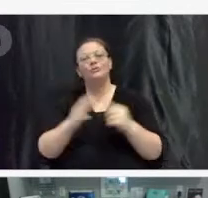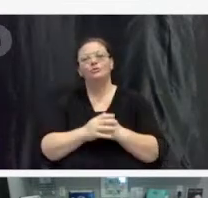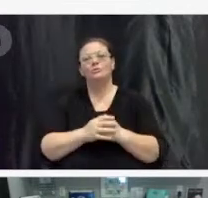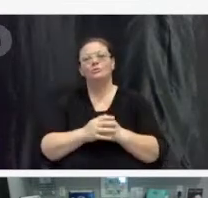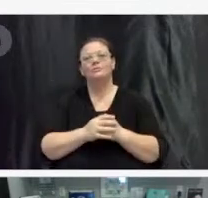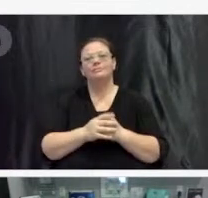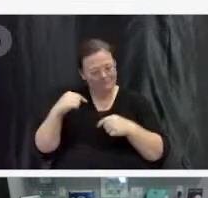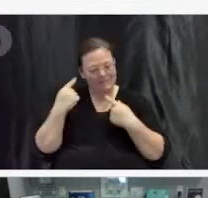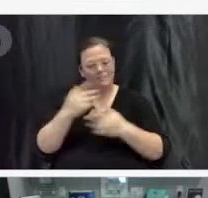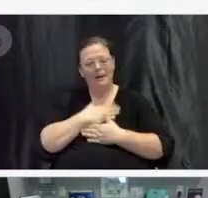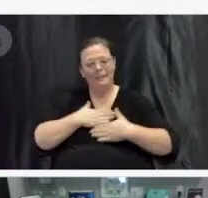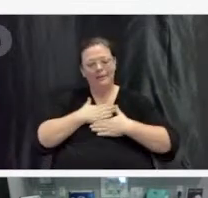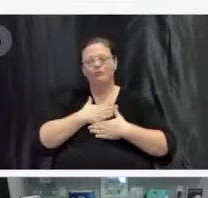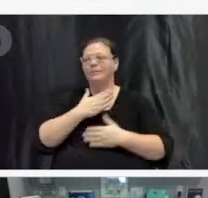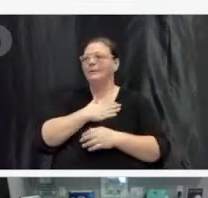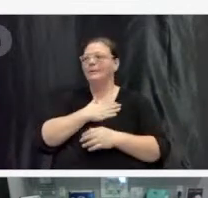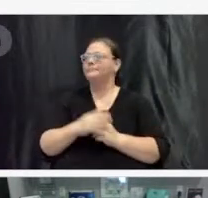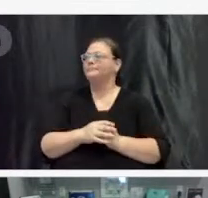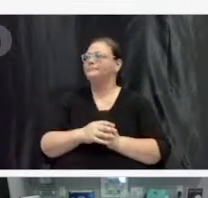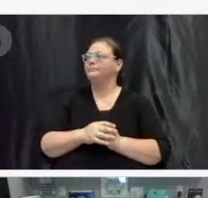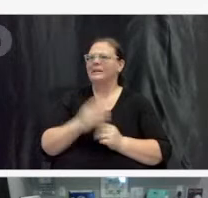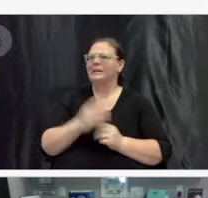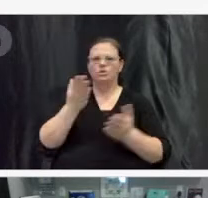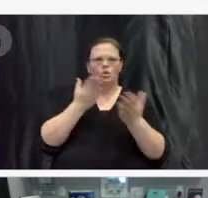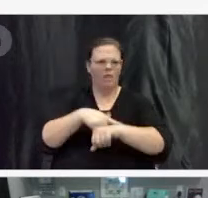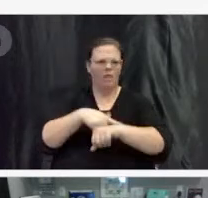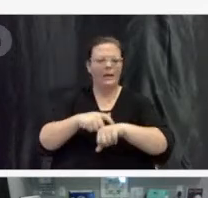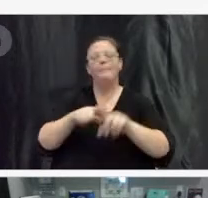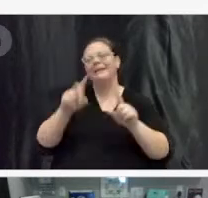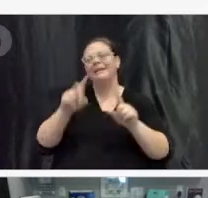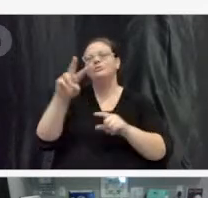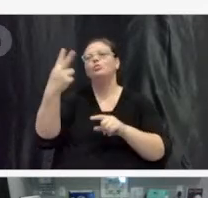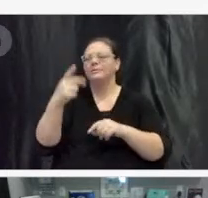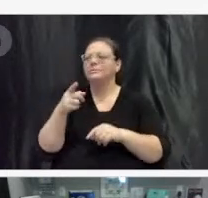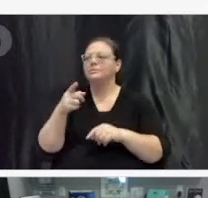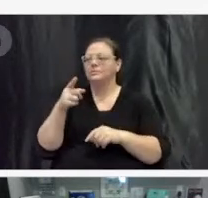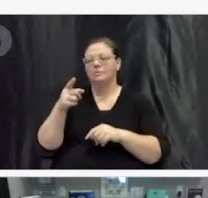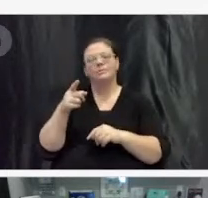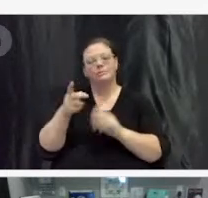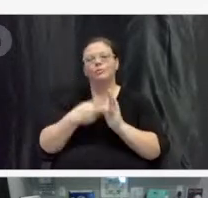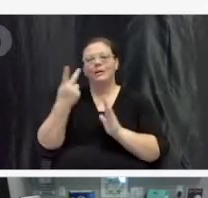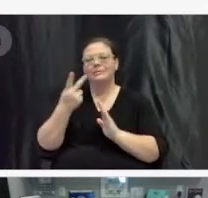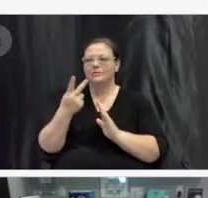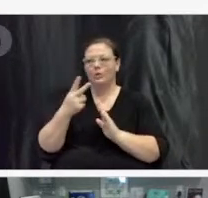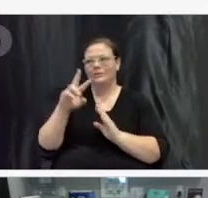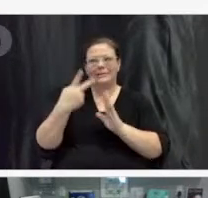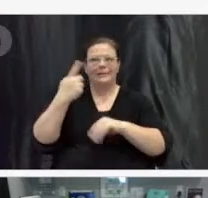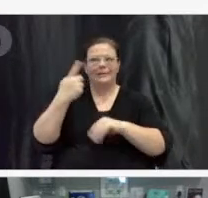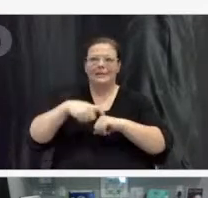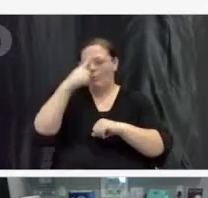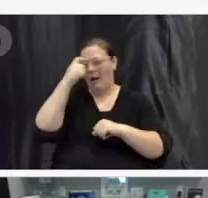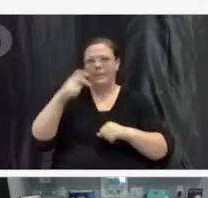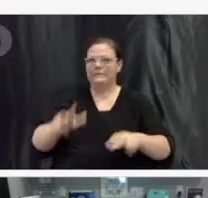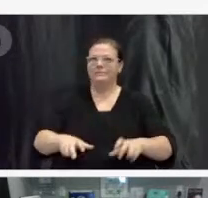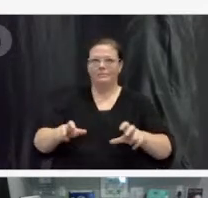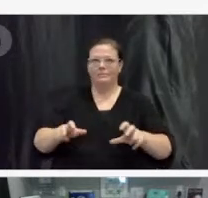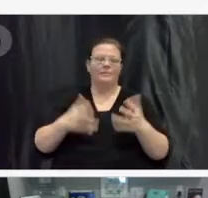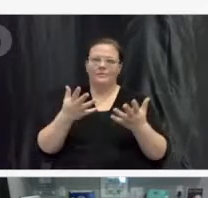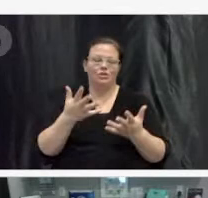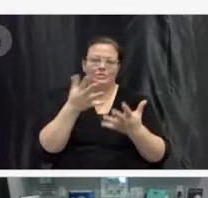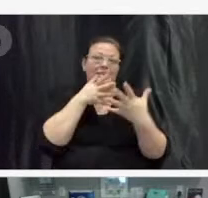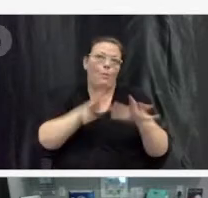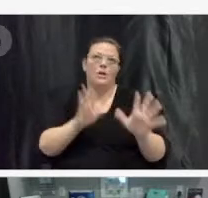Been a pleasure. Seems like he served a long time, but he served twice. He come back for a second gluttony because it's just didn't want to leave